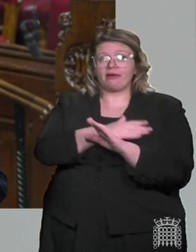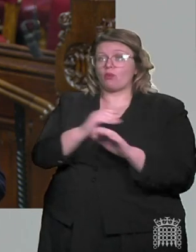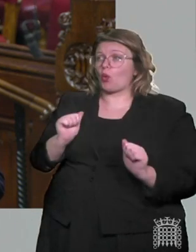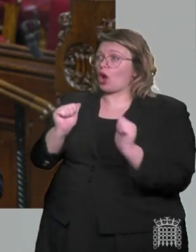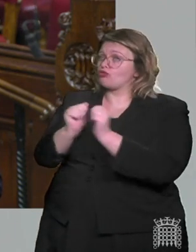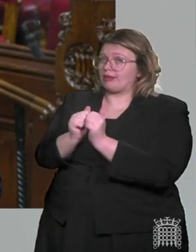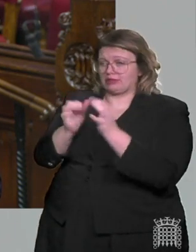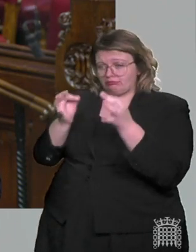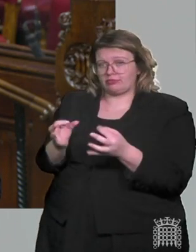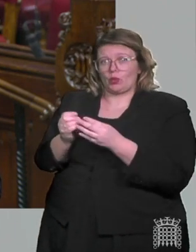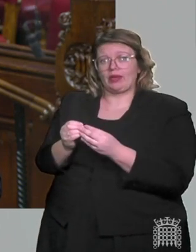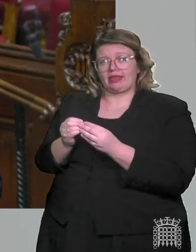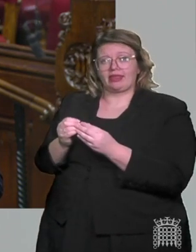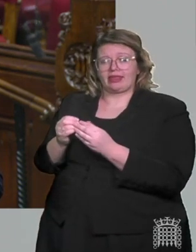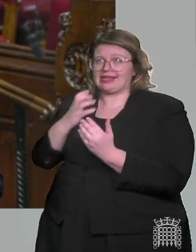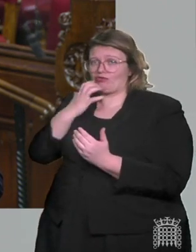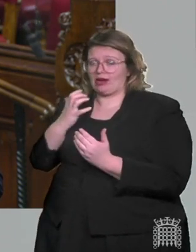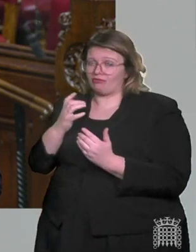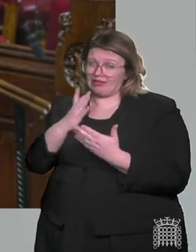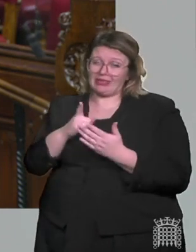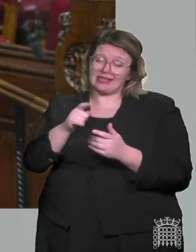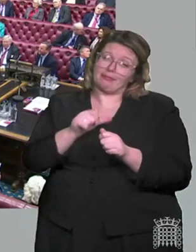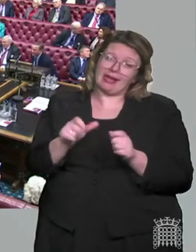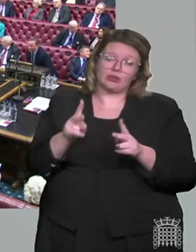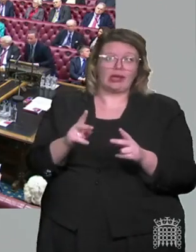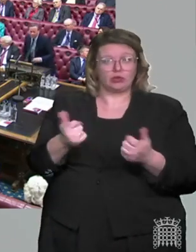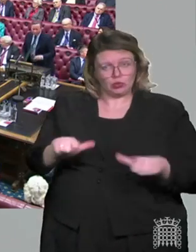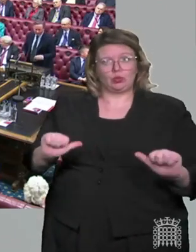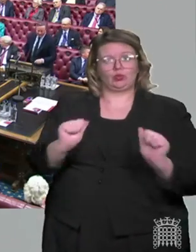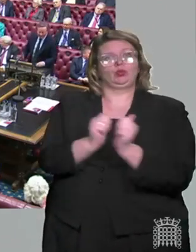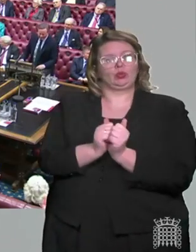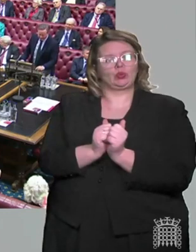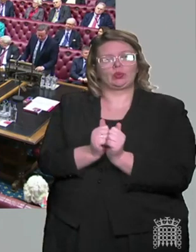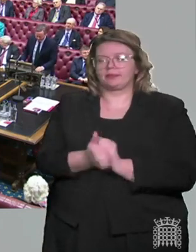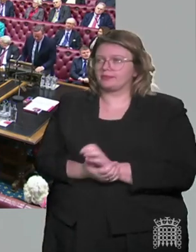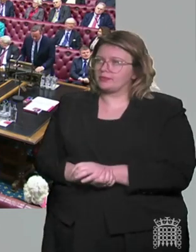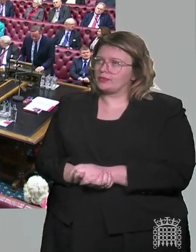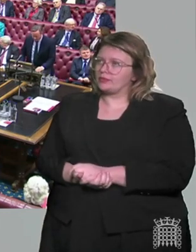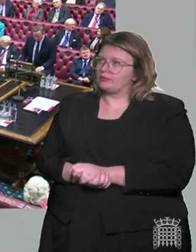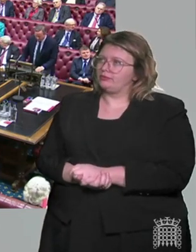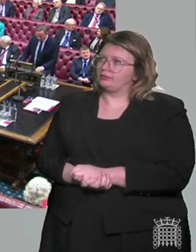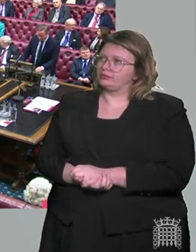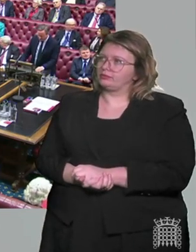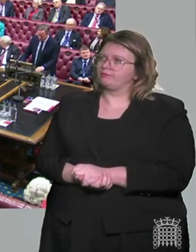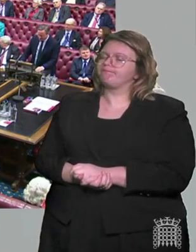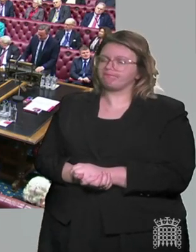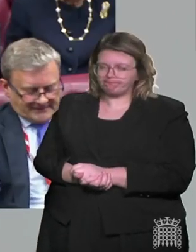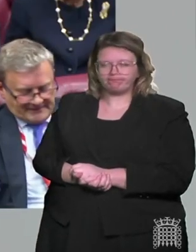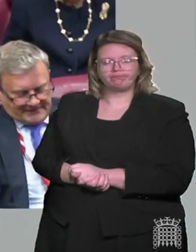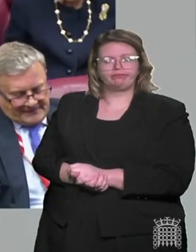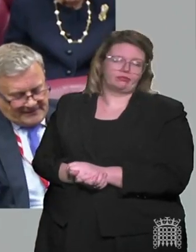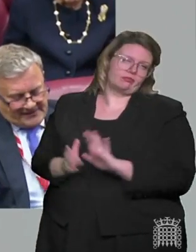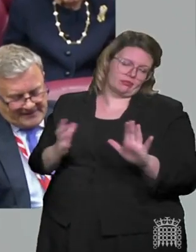the best platform in order to get an agreement with Israel? Well, what I can say to the Noble Lord is